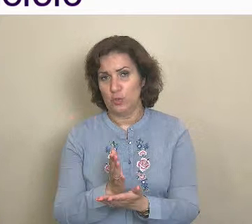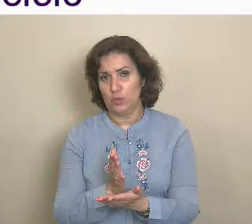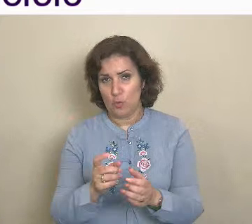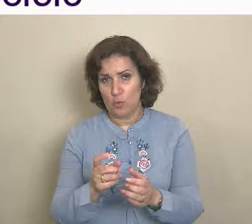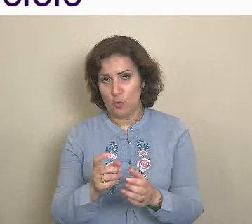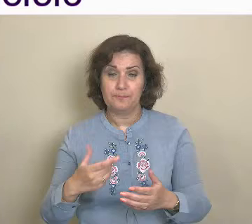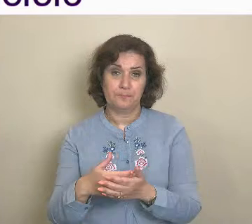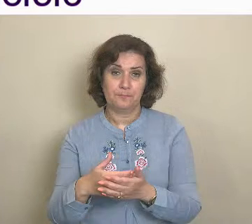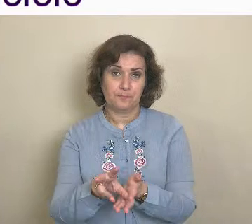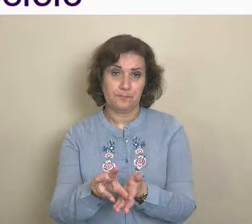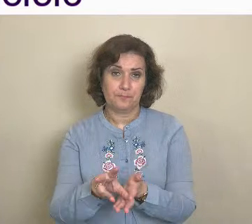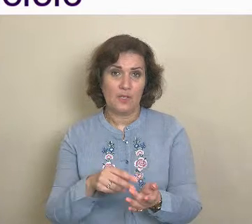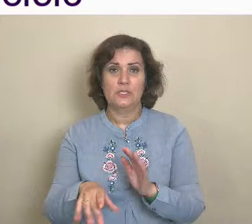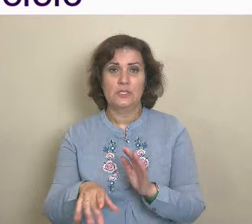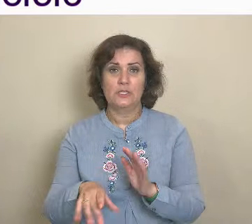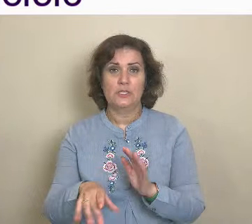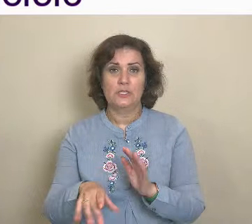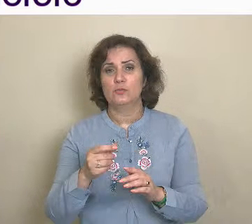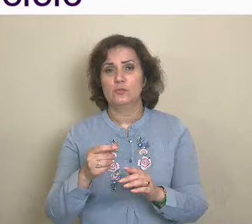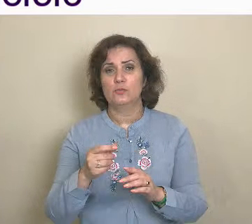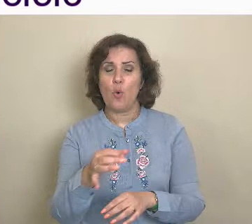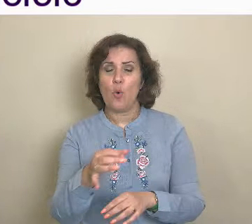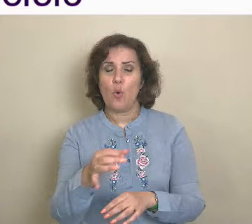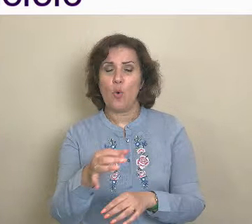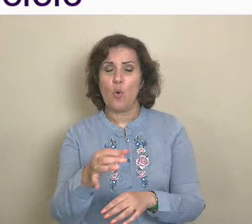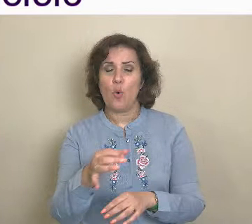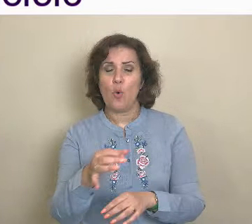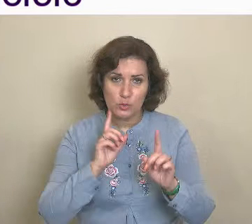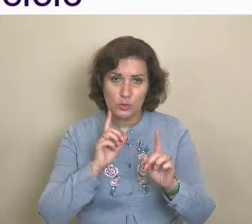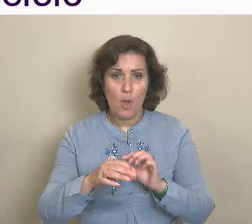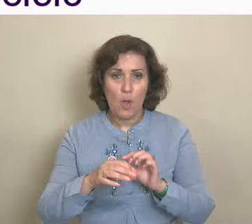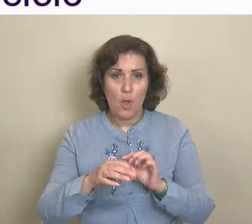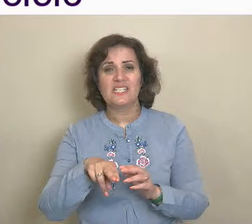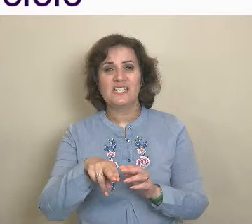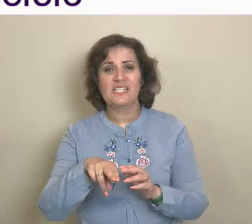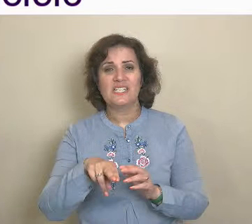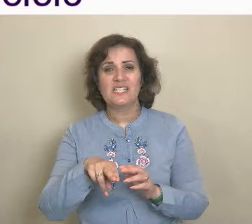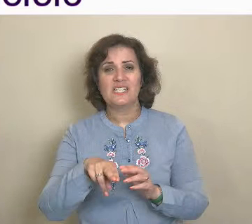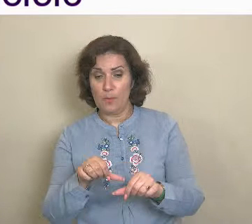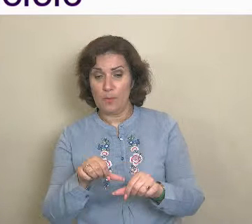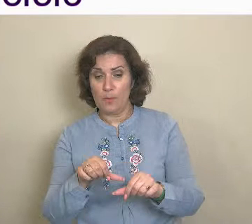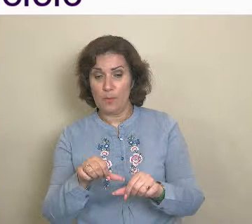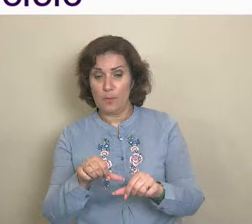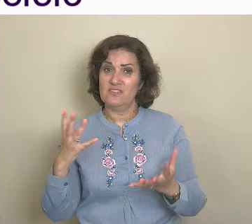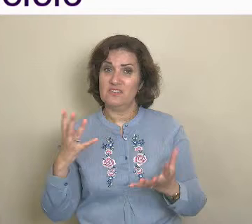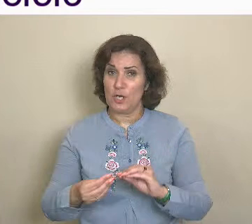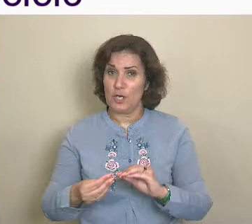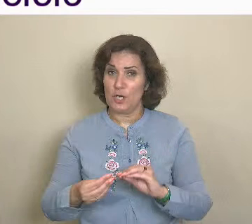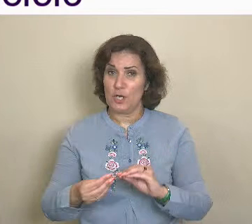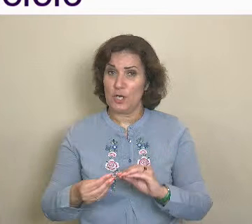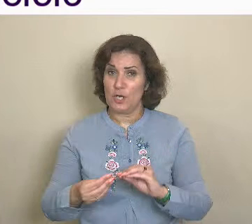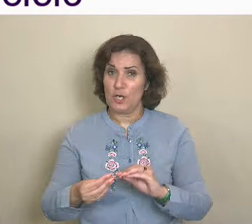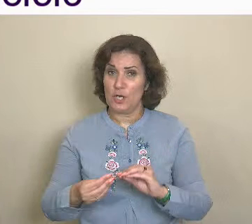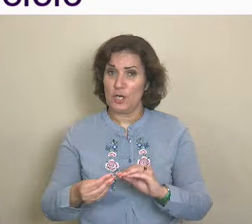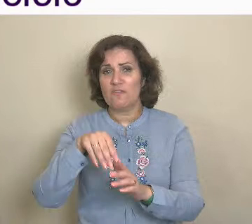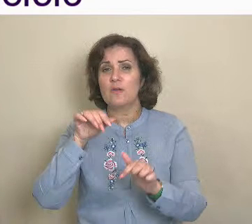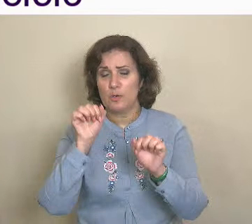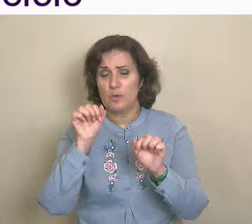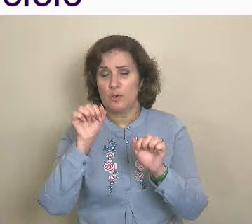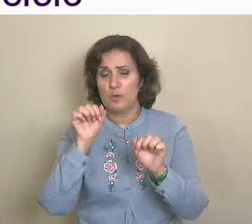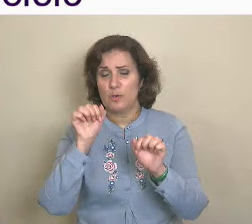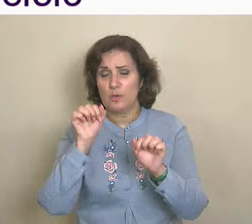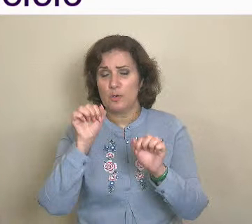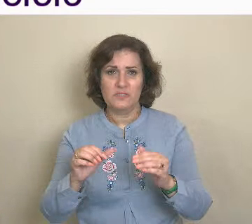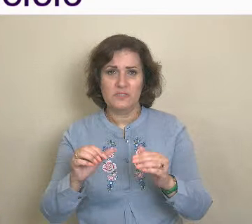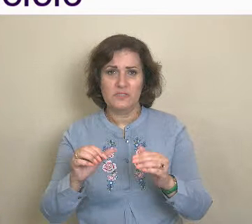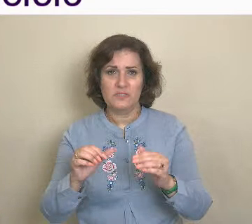the higher commission. For instance, Oblast Council, so Oblast TEC is the commission that establishes the outcome of